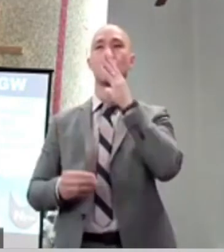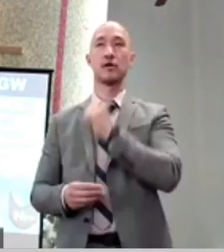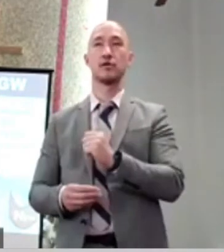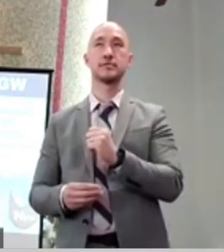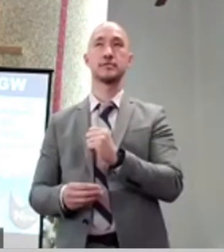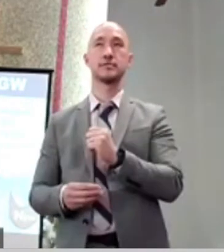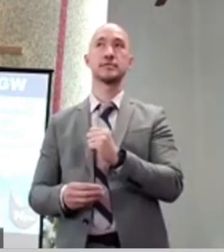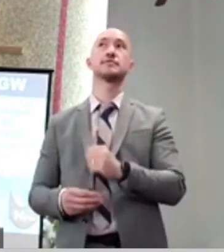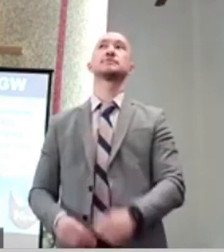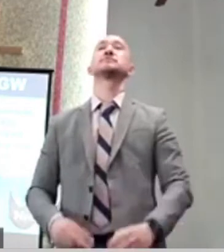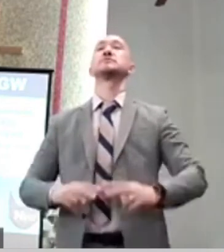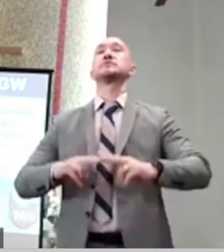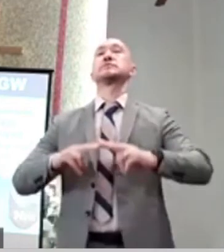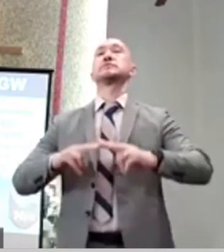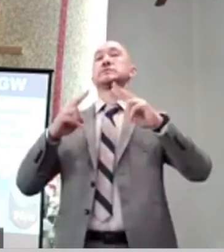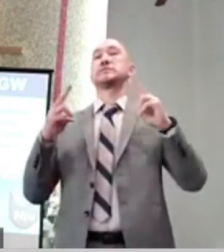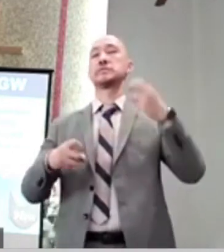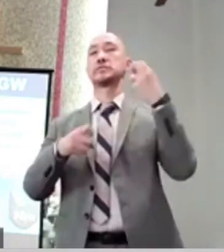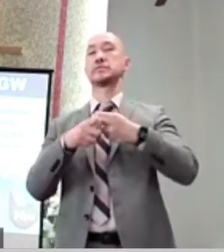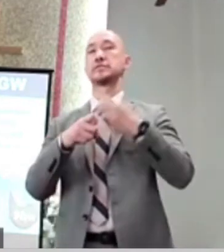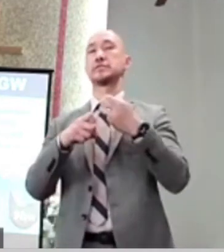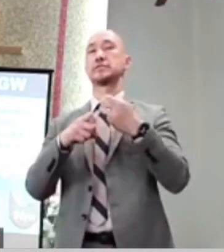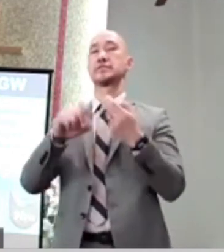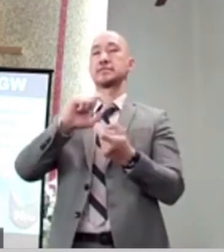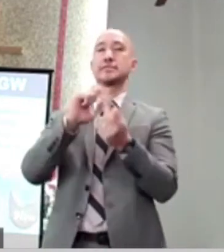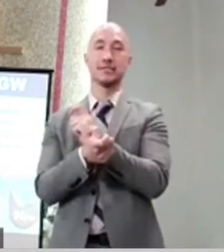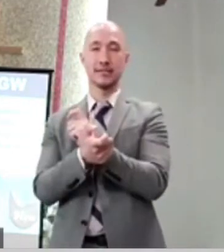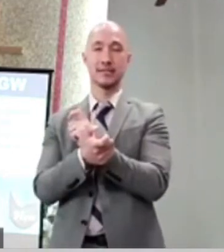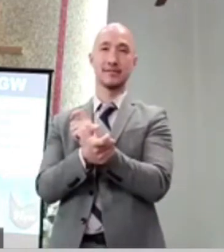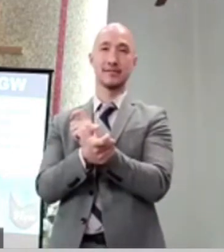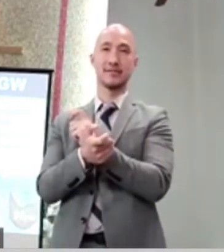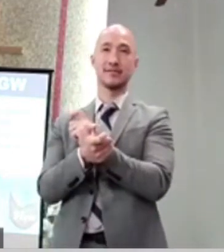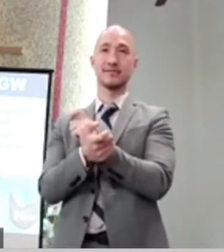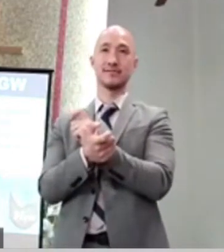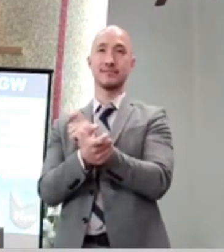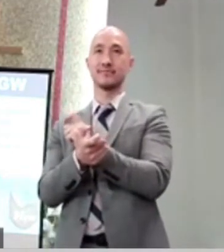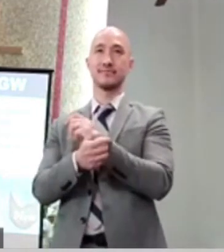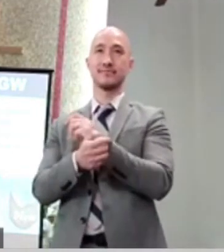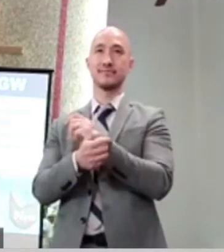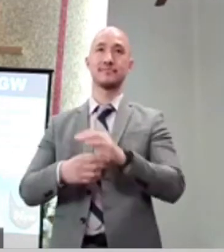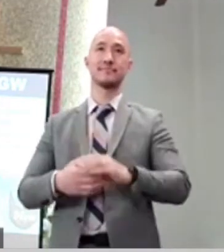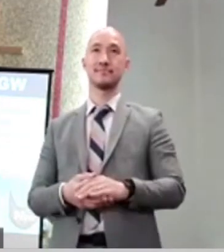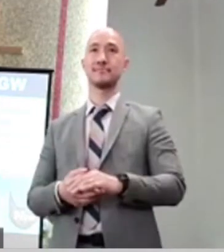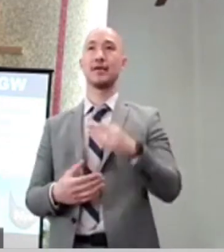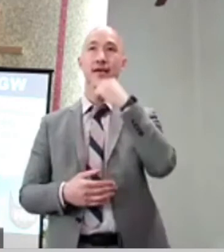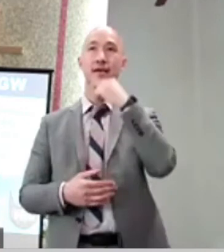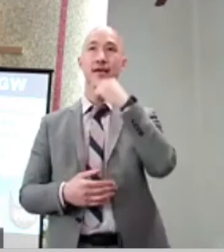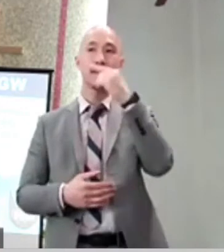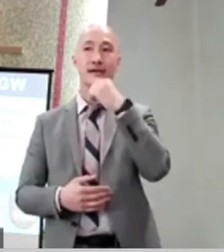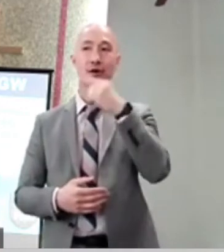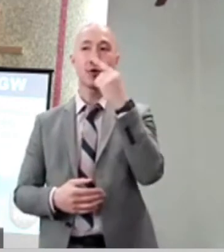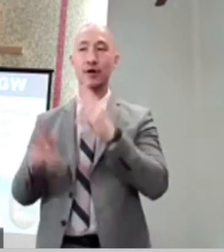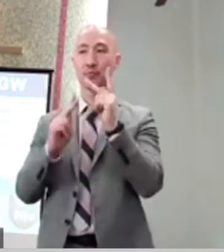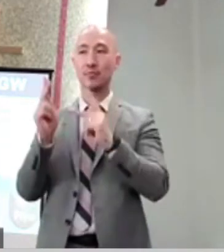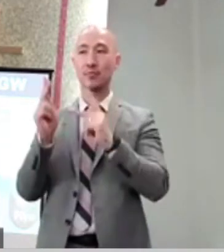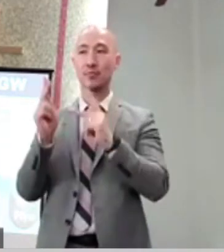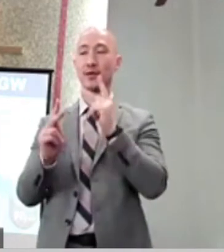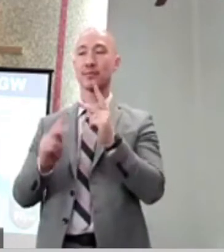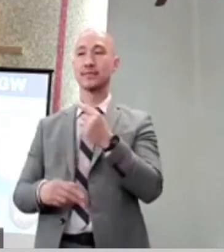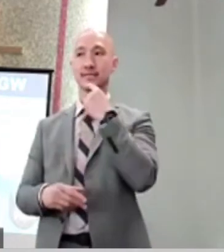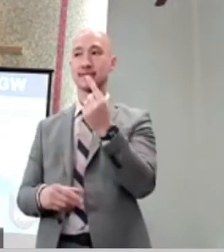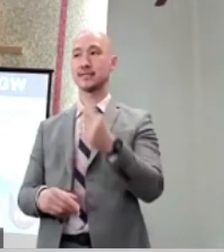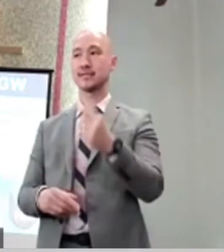begin maturing, it's like that saying goes, you can't teach an old dog new tricks. Although there are a few old dogs here that have been taught new tricks and they're doing